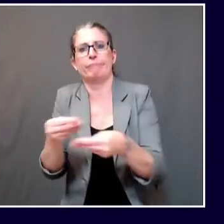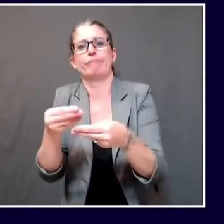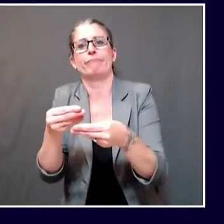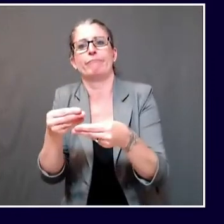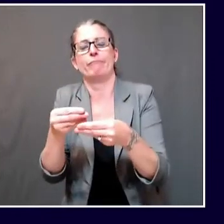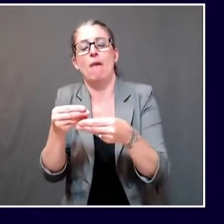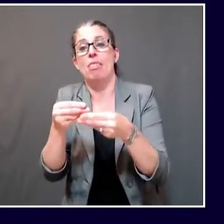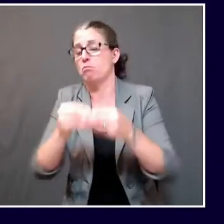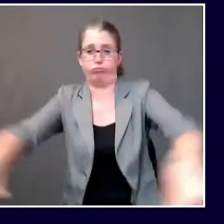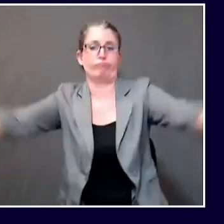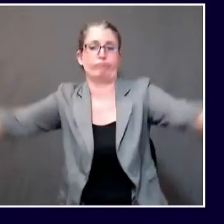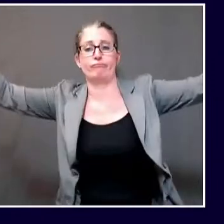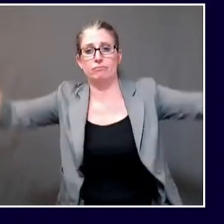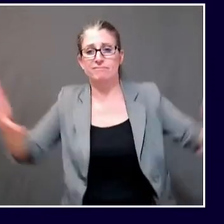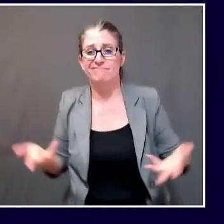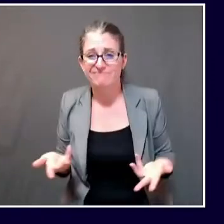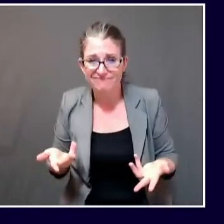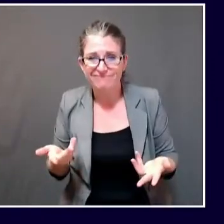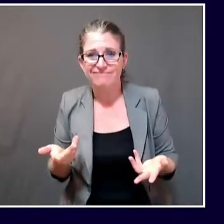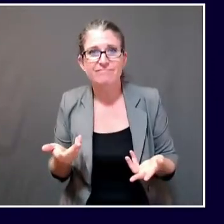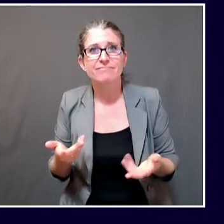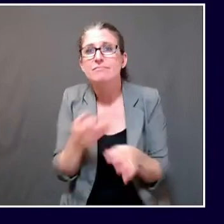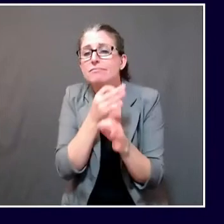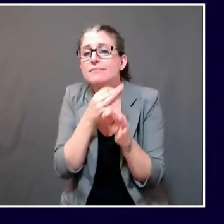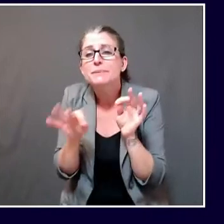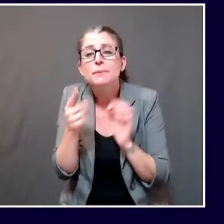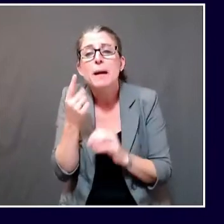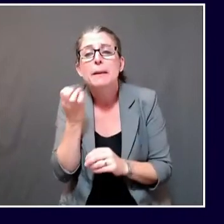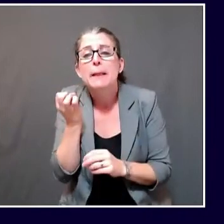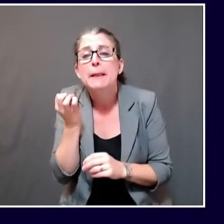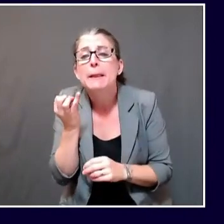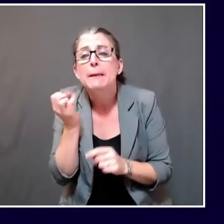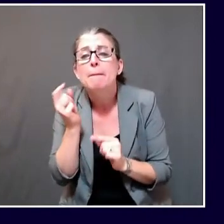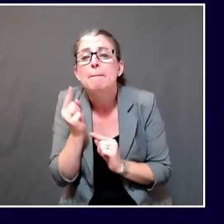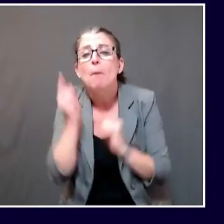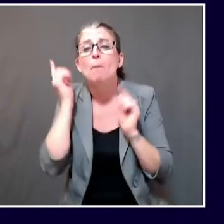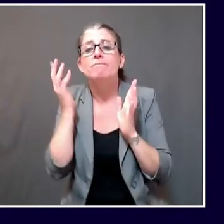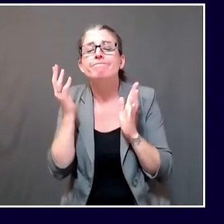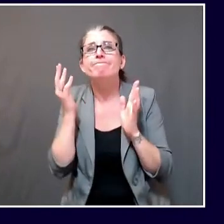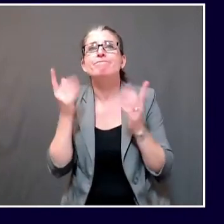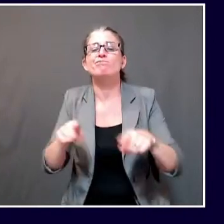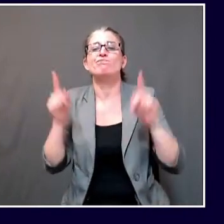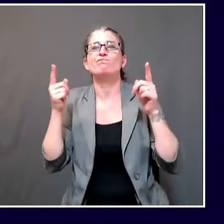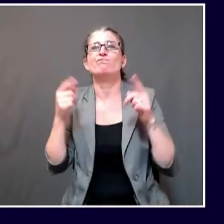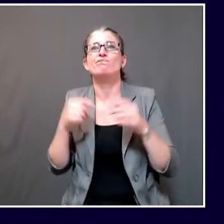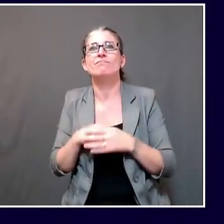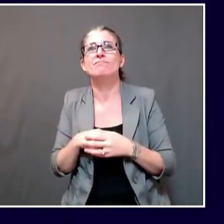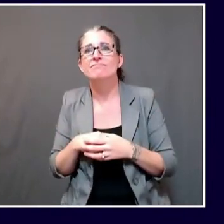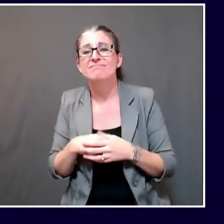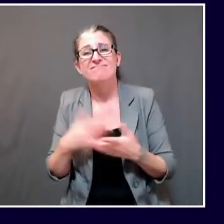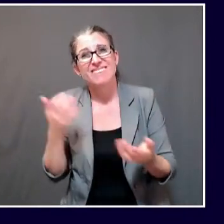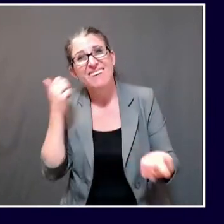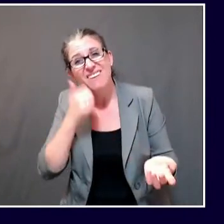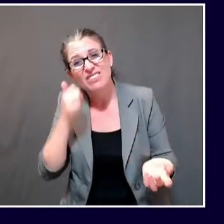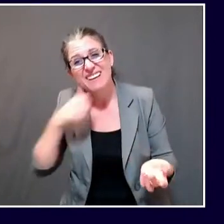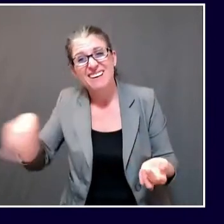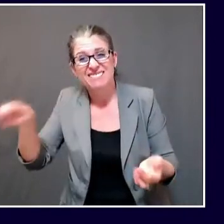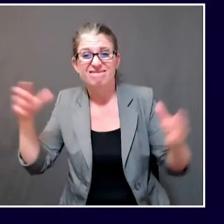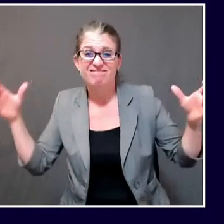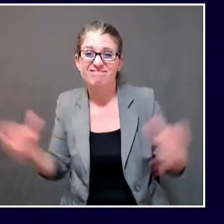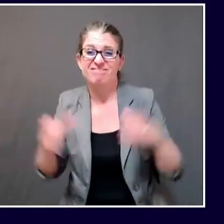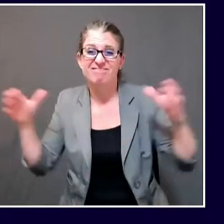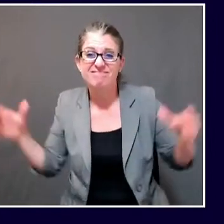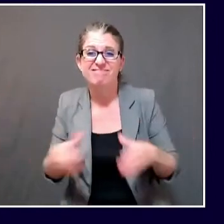because of the fact that it's the same group of people who are interacting day in and day out. We do not at this time know whether that